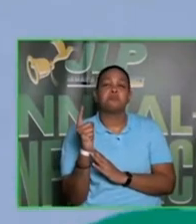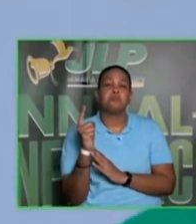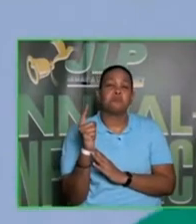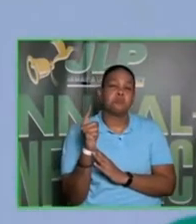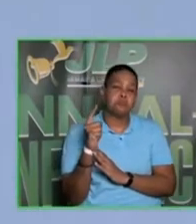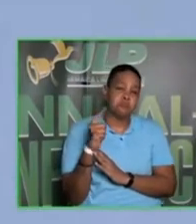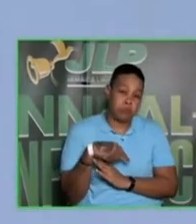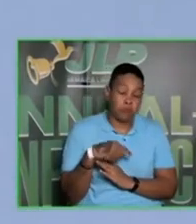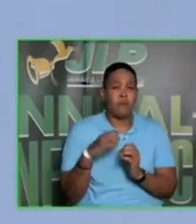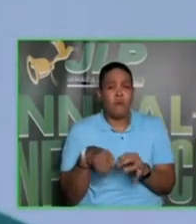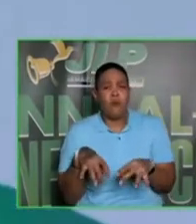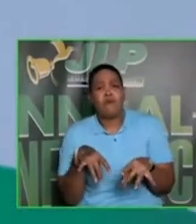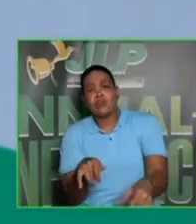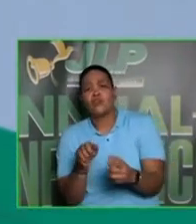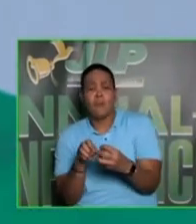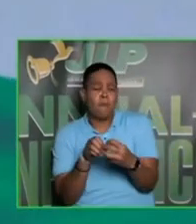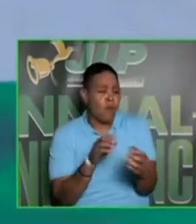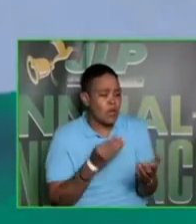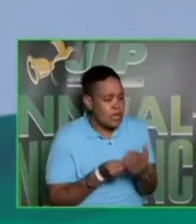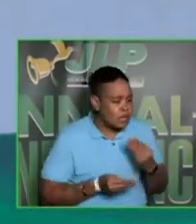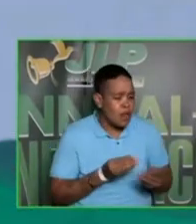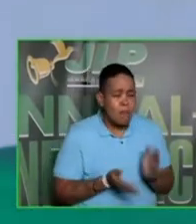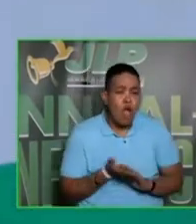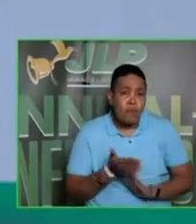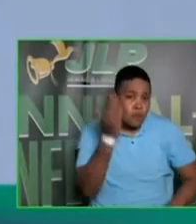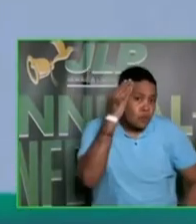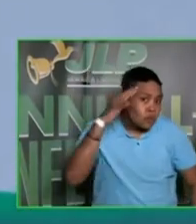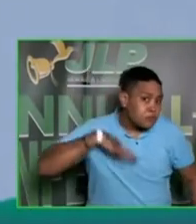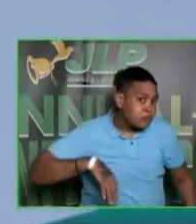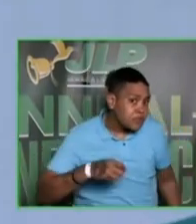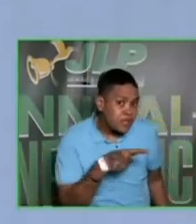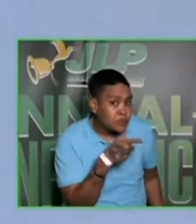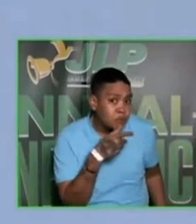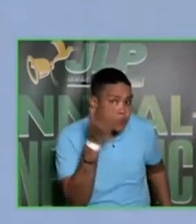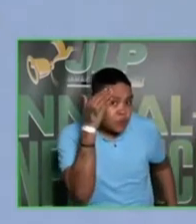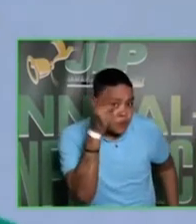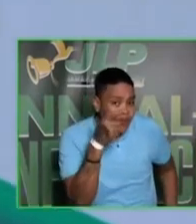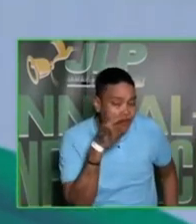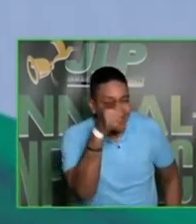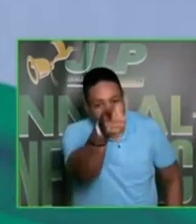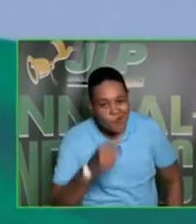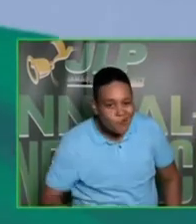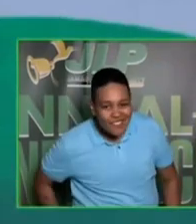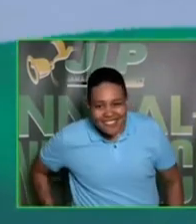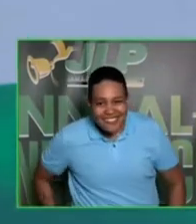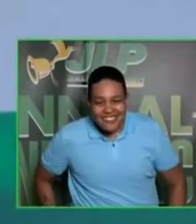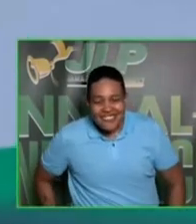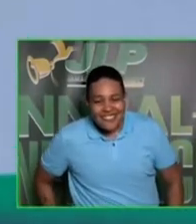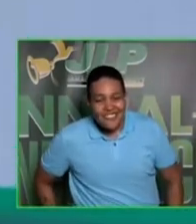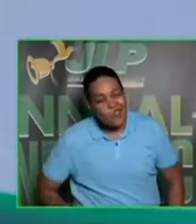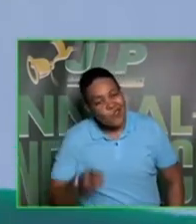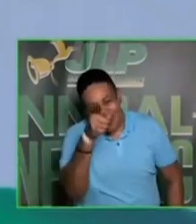are far more economical to operate. And you know who will get the benefit of that saving? You.